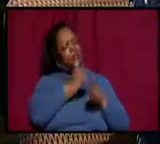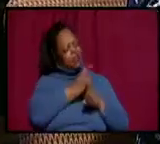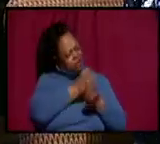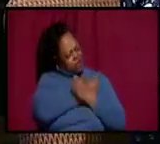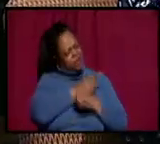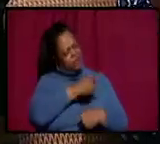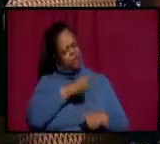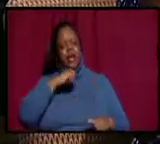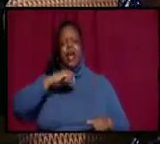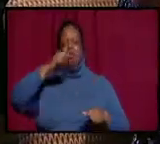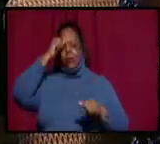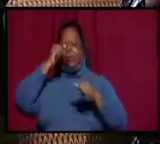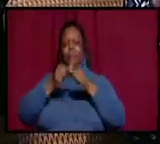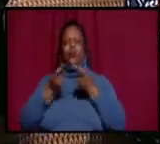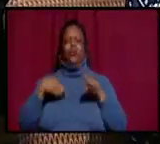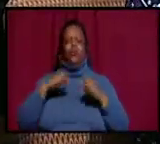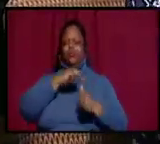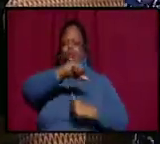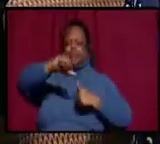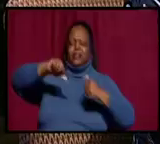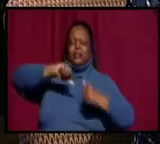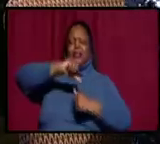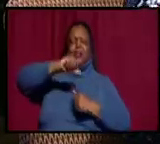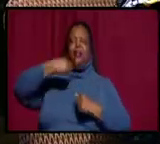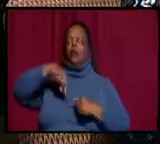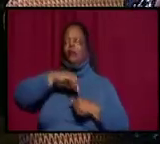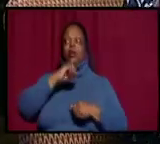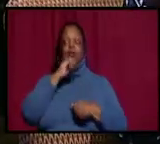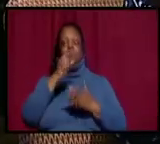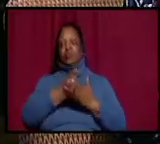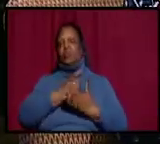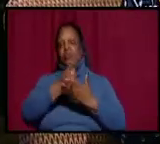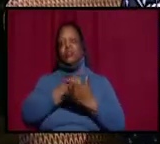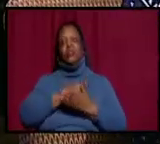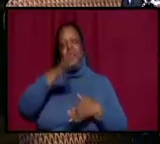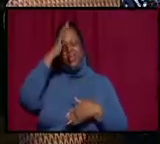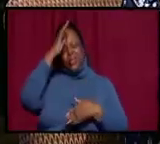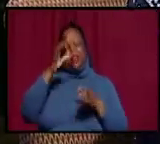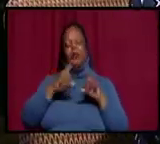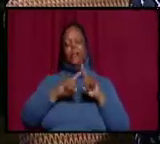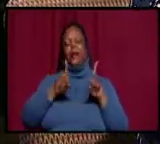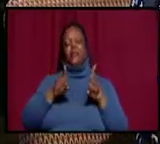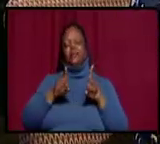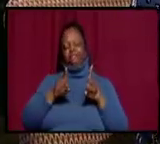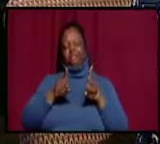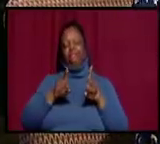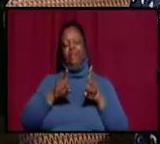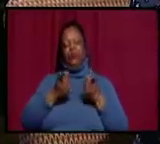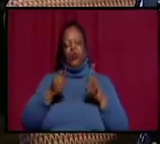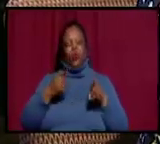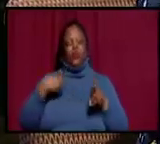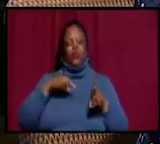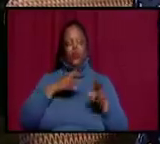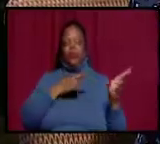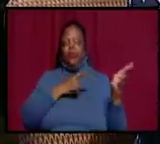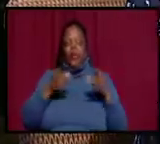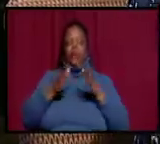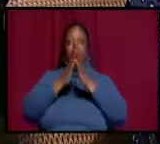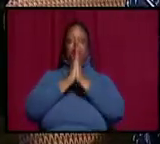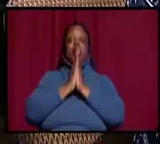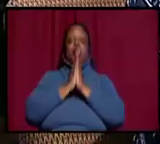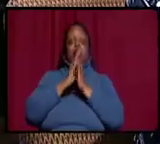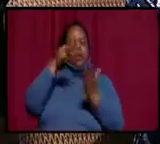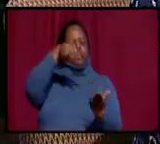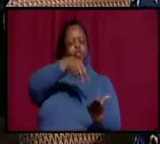sister. I remember we would get together and, you know, we don't talk about daddy much, but daddy would, when we would get ready to pray, he